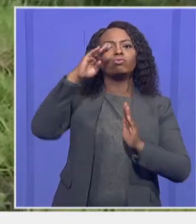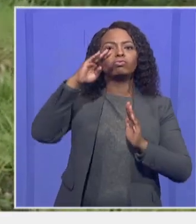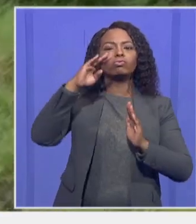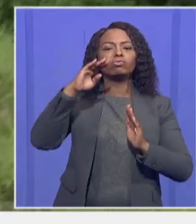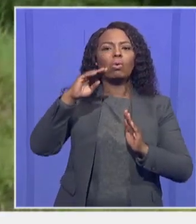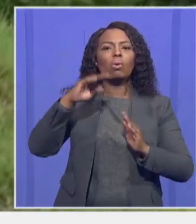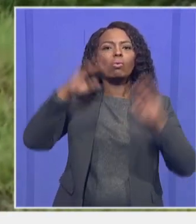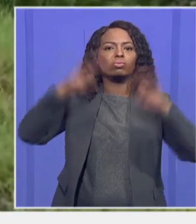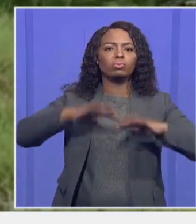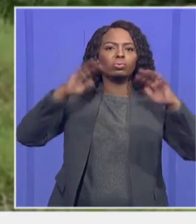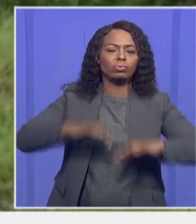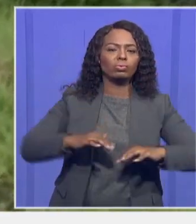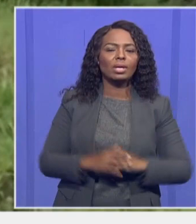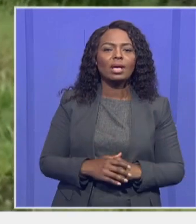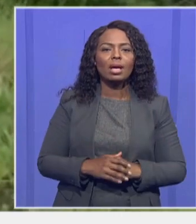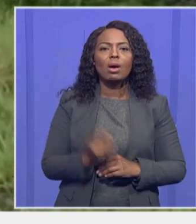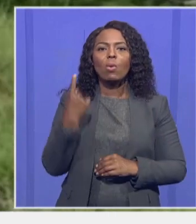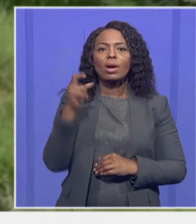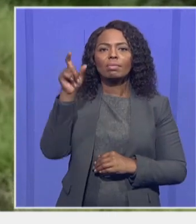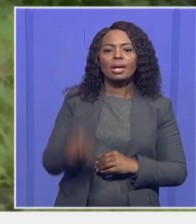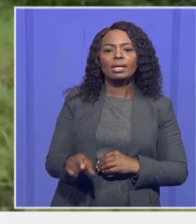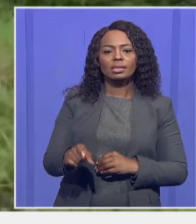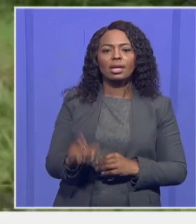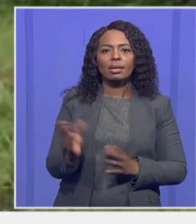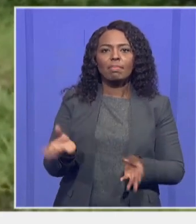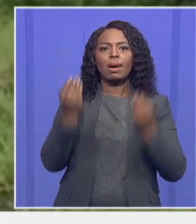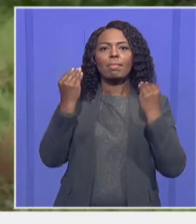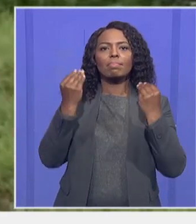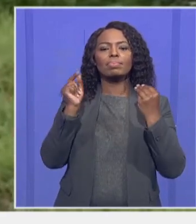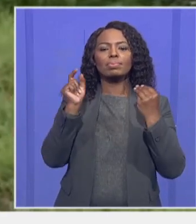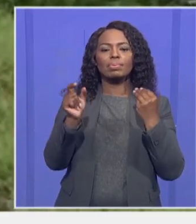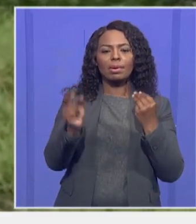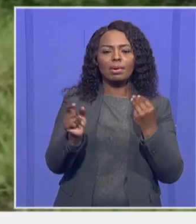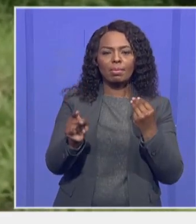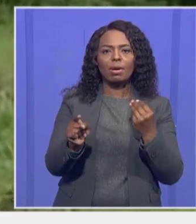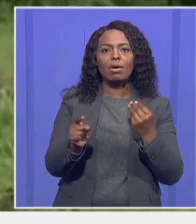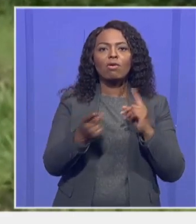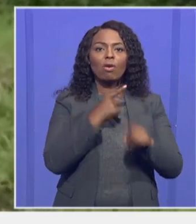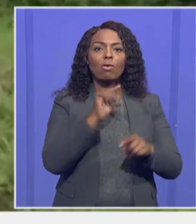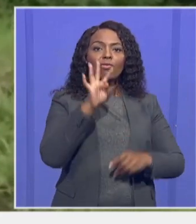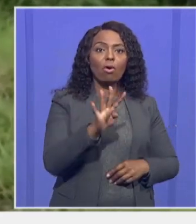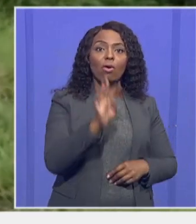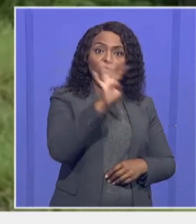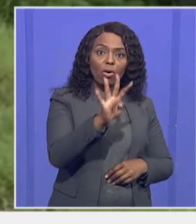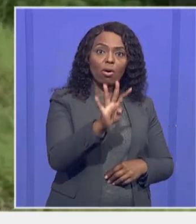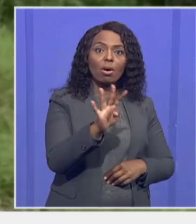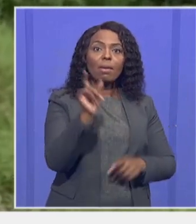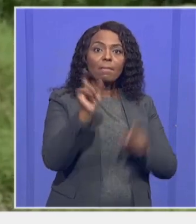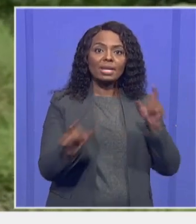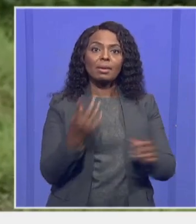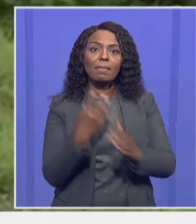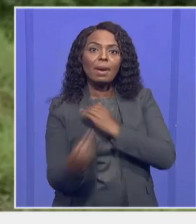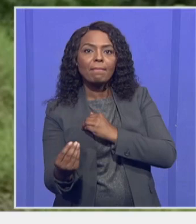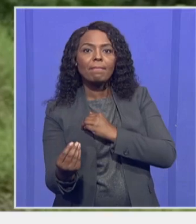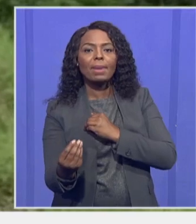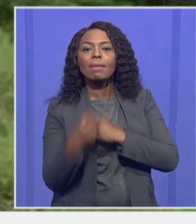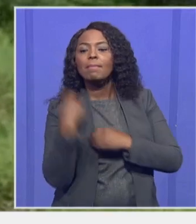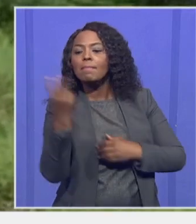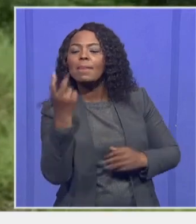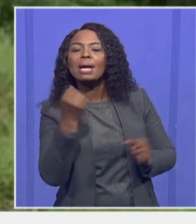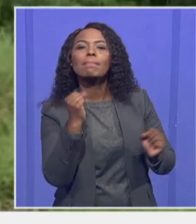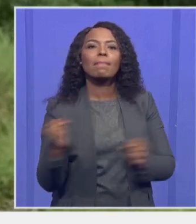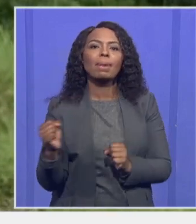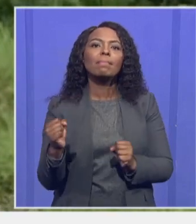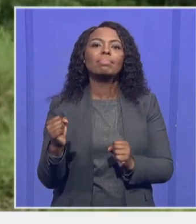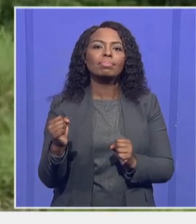the latest update that one person was actually found. This is apart from the 4 missing people that are still being looked for, and